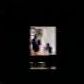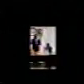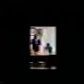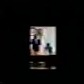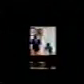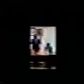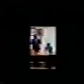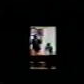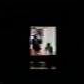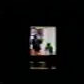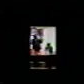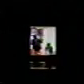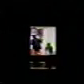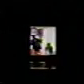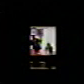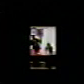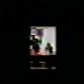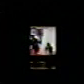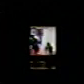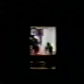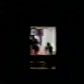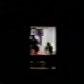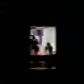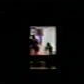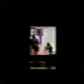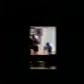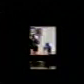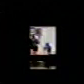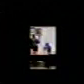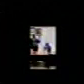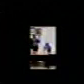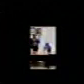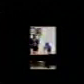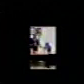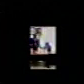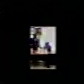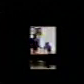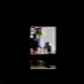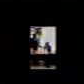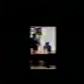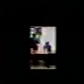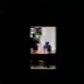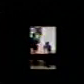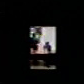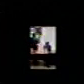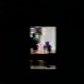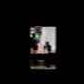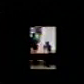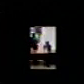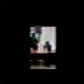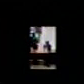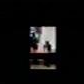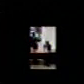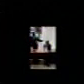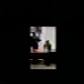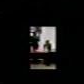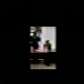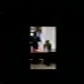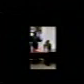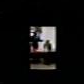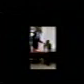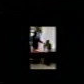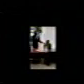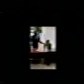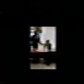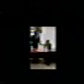subject unto me through thy name. Say that. Lord, Even the devils are subject unto